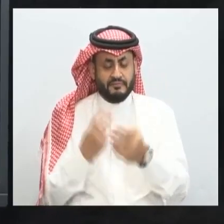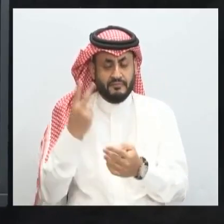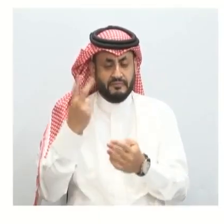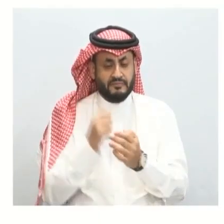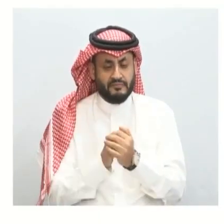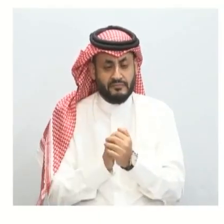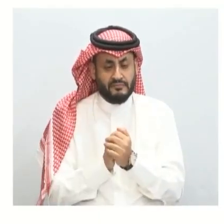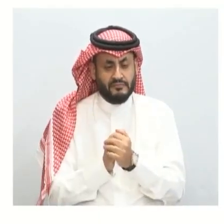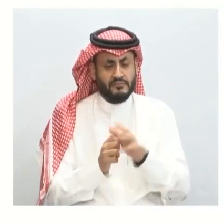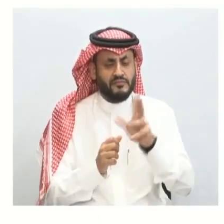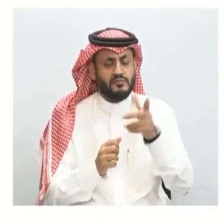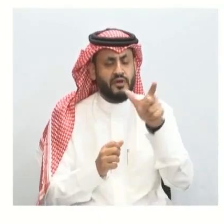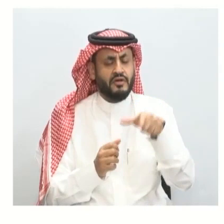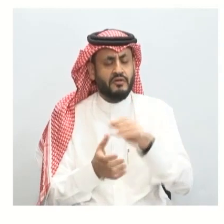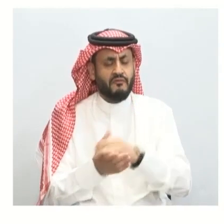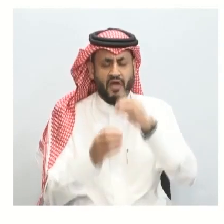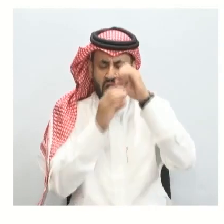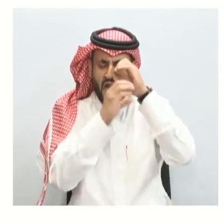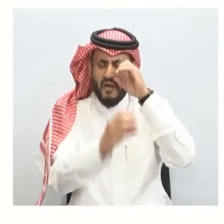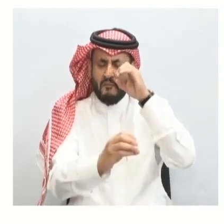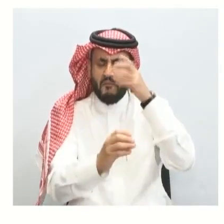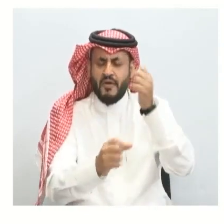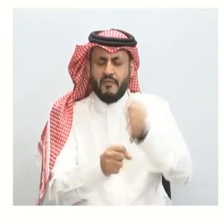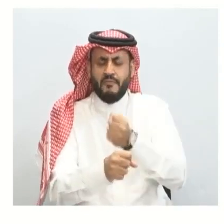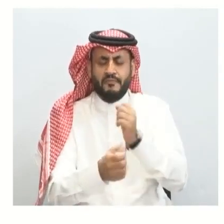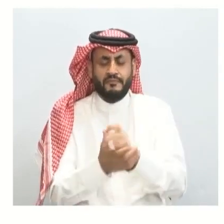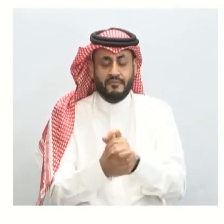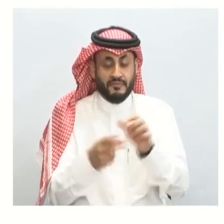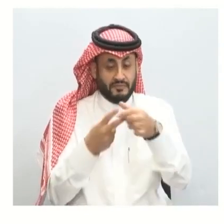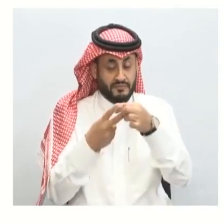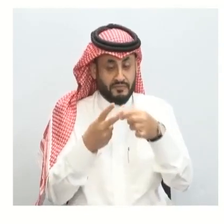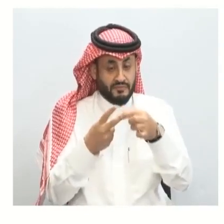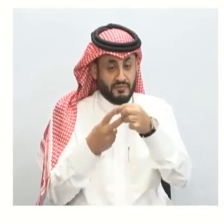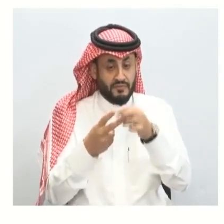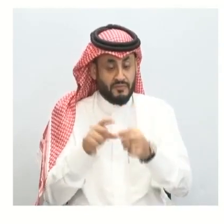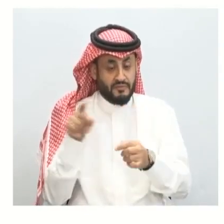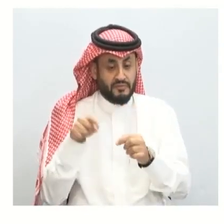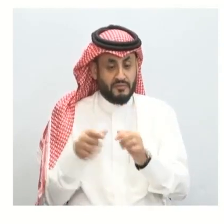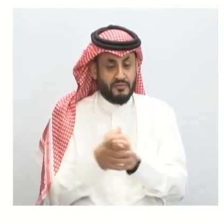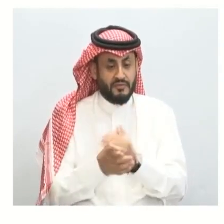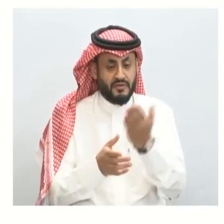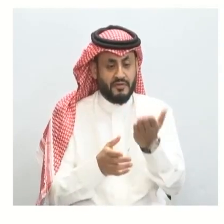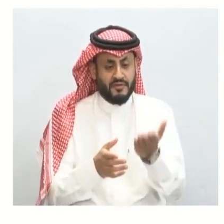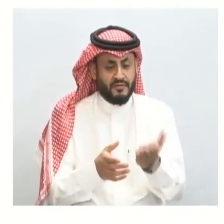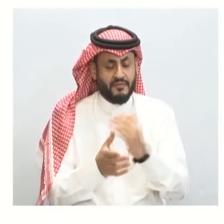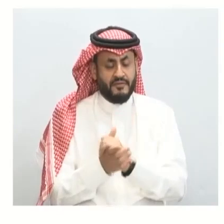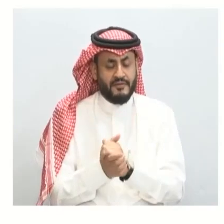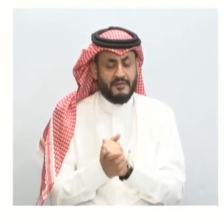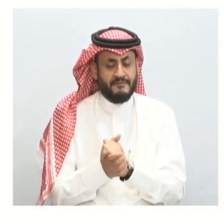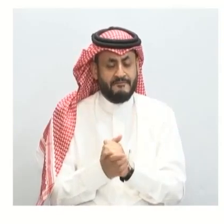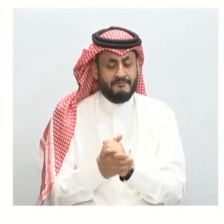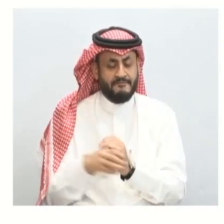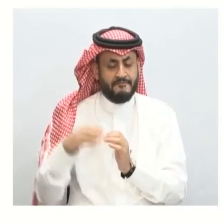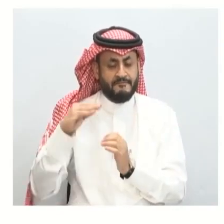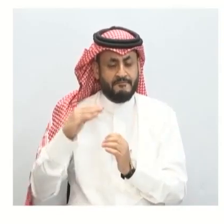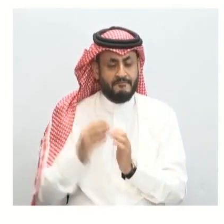And we have here, who uses the Arecibo telescope? Now these two questions we have here, as we mentioned before, we have here